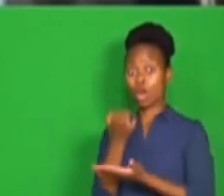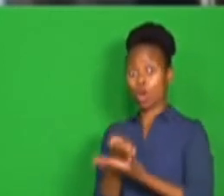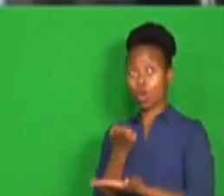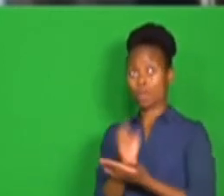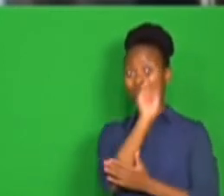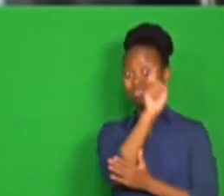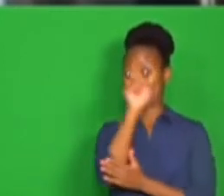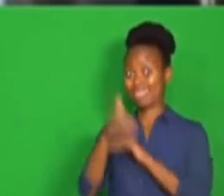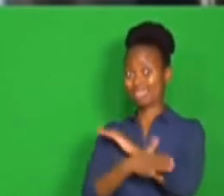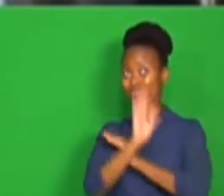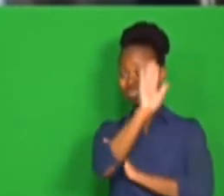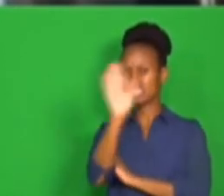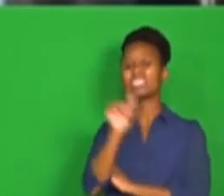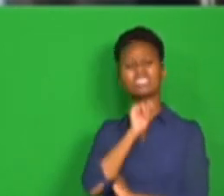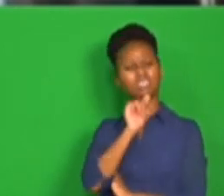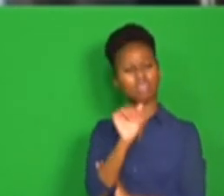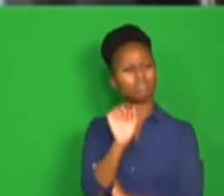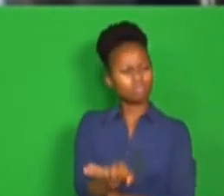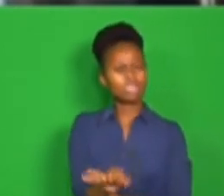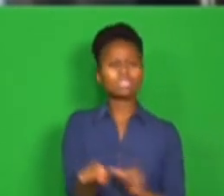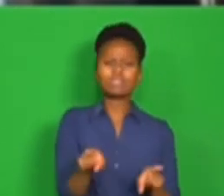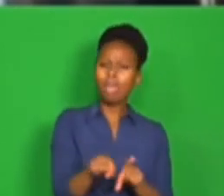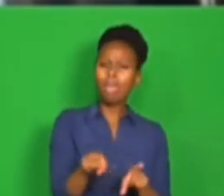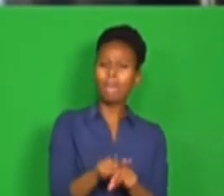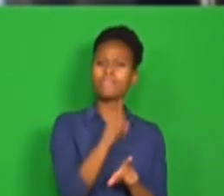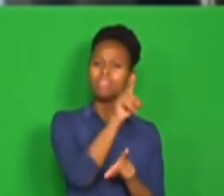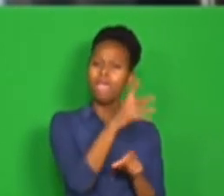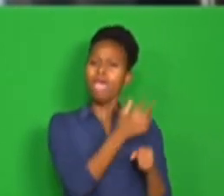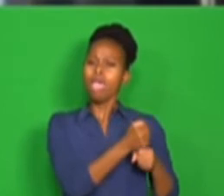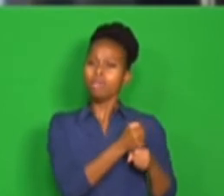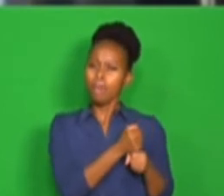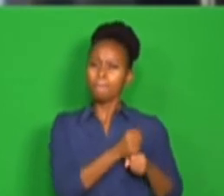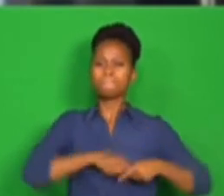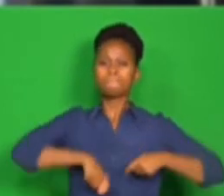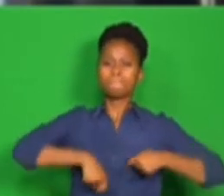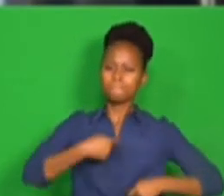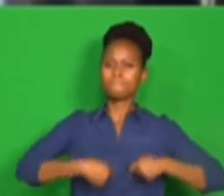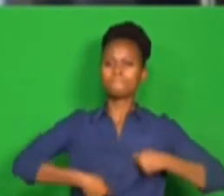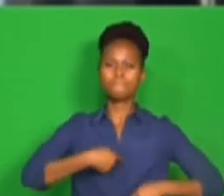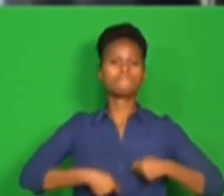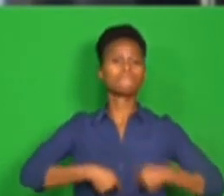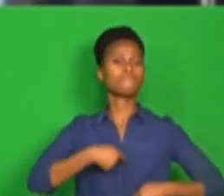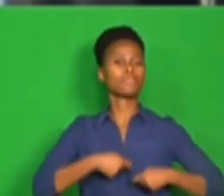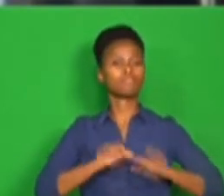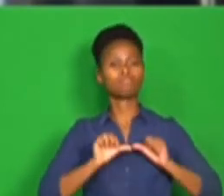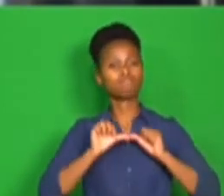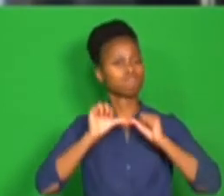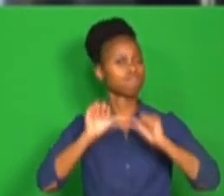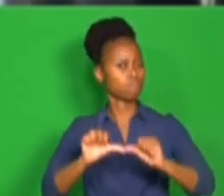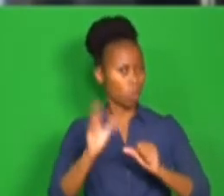they are expecting to keep accommodation for